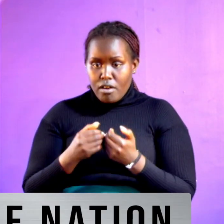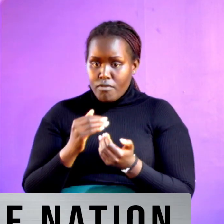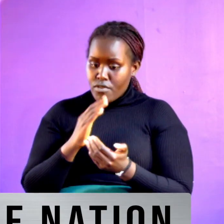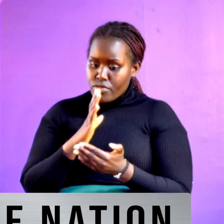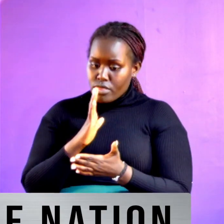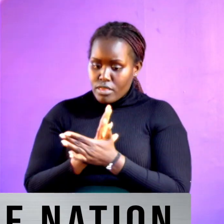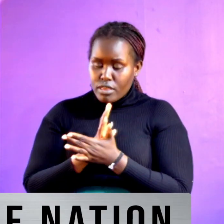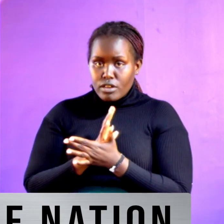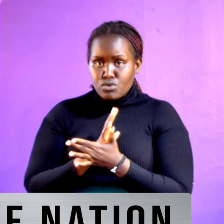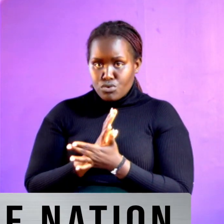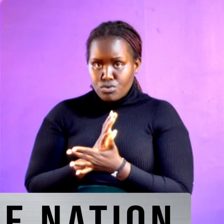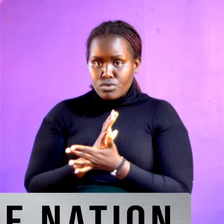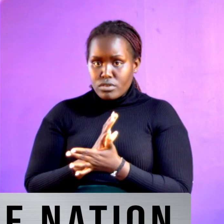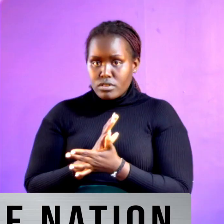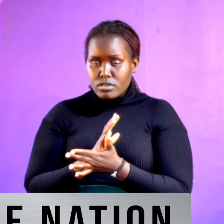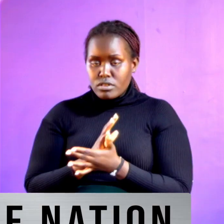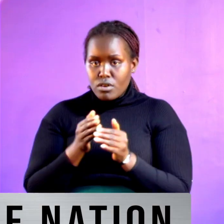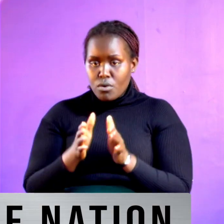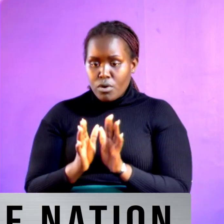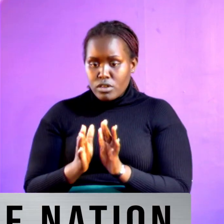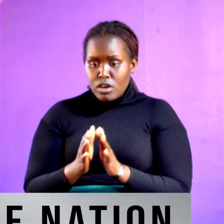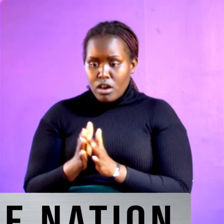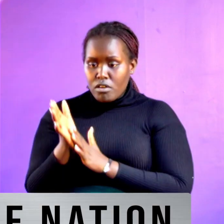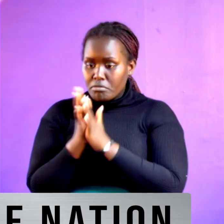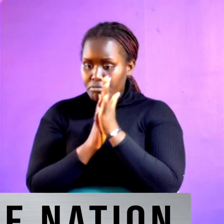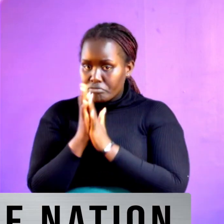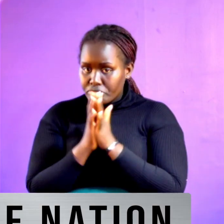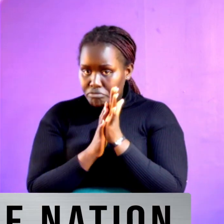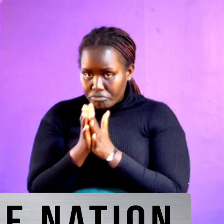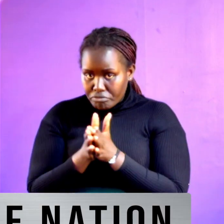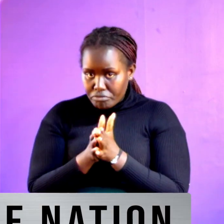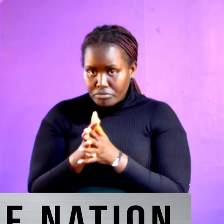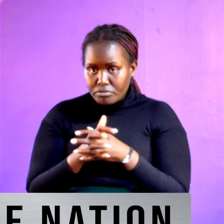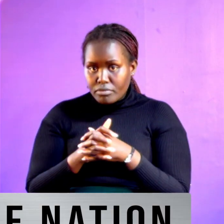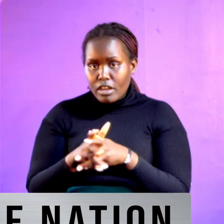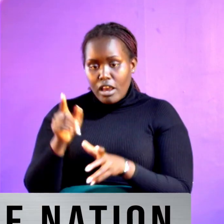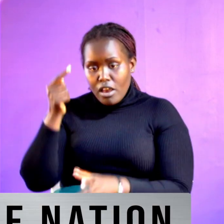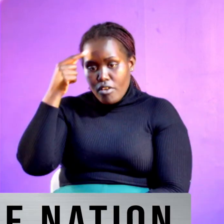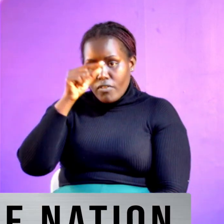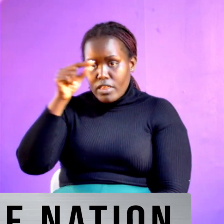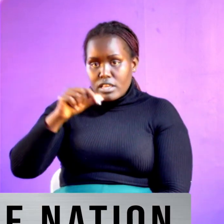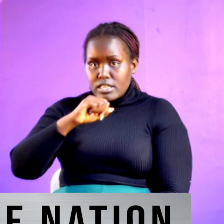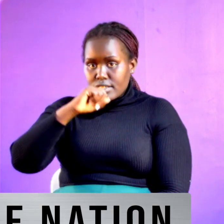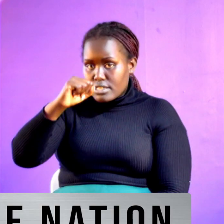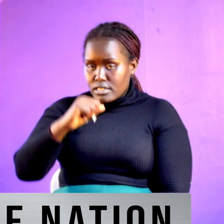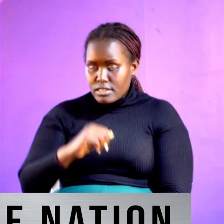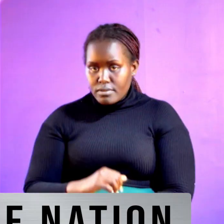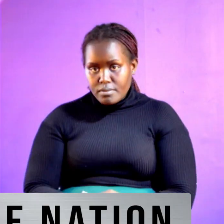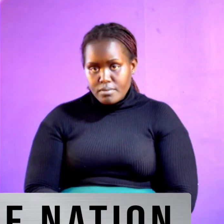marks of the aspirations of the Gen Zs?